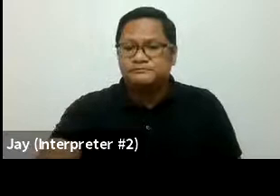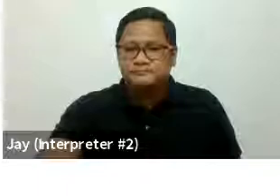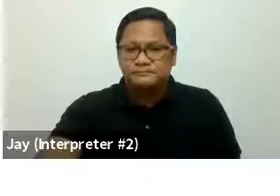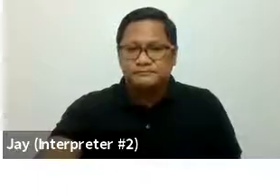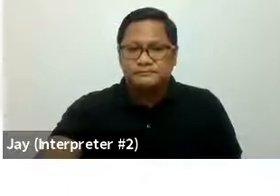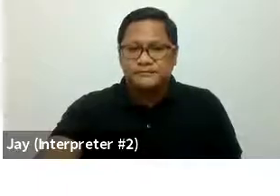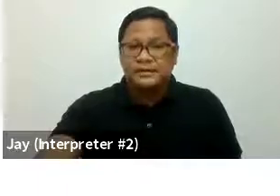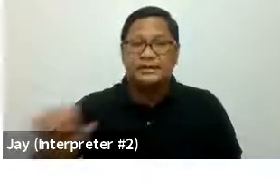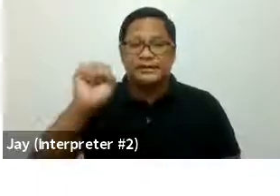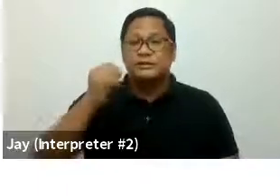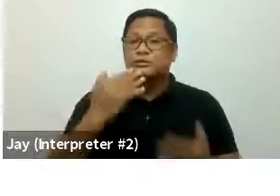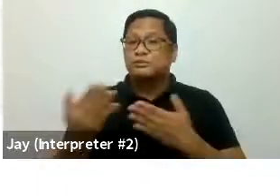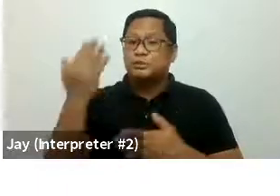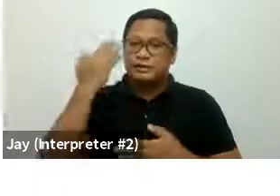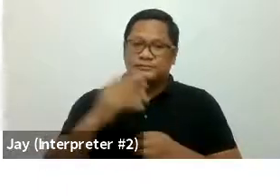Yes, good morning.